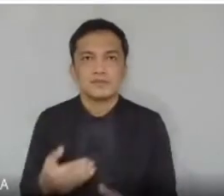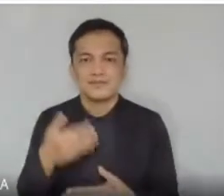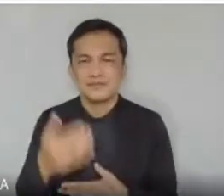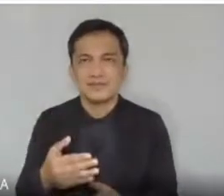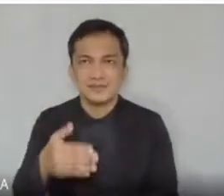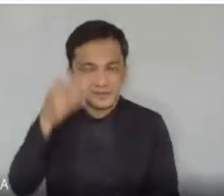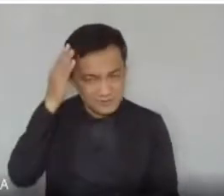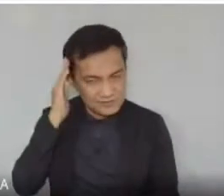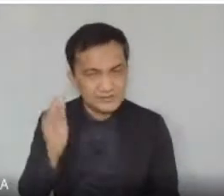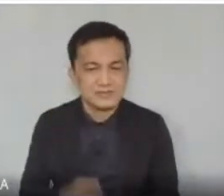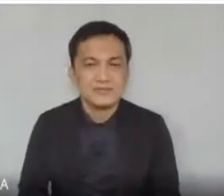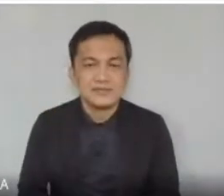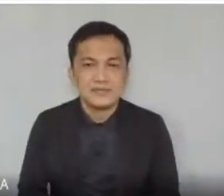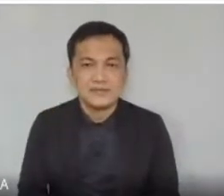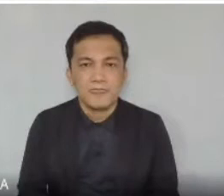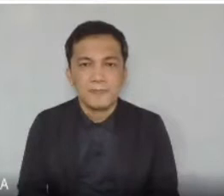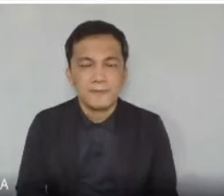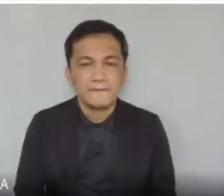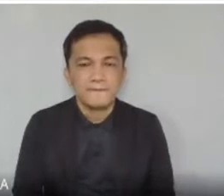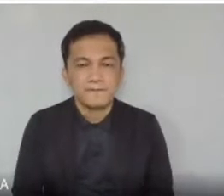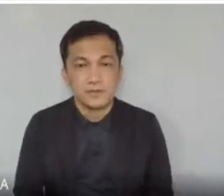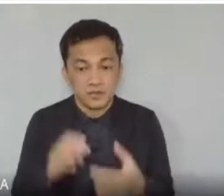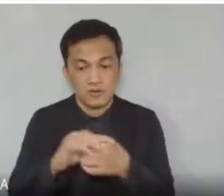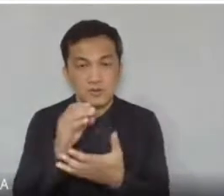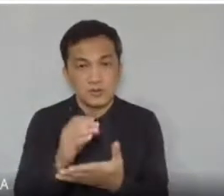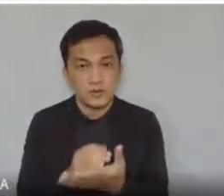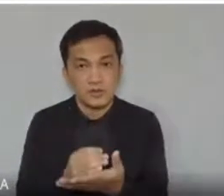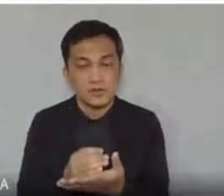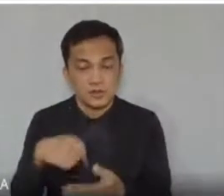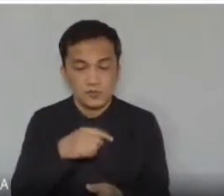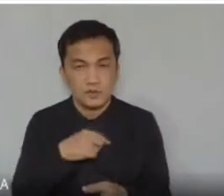the telemedicine services, and